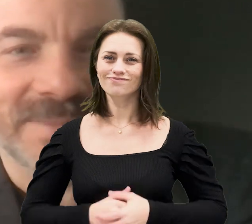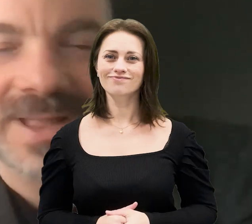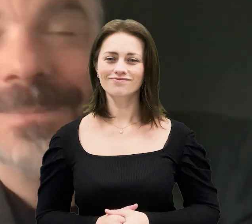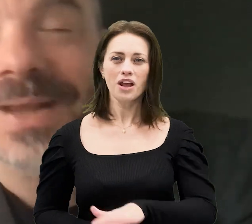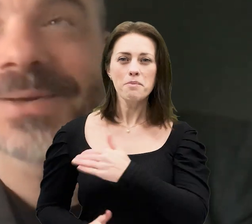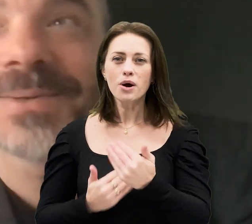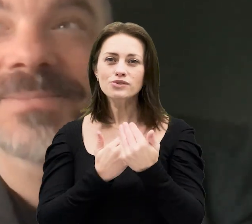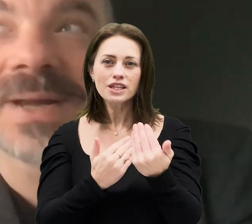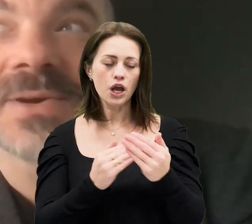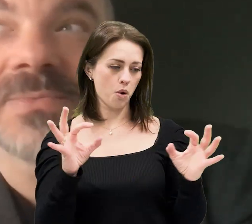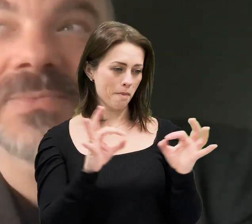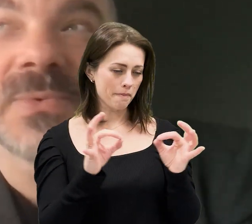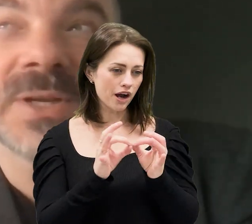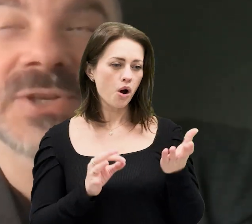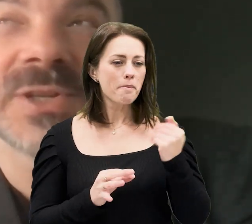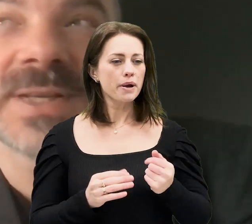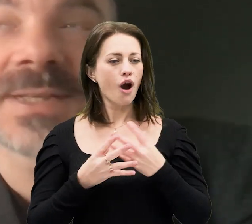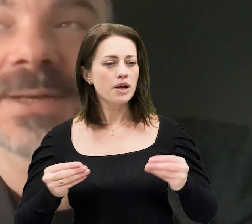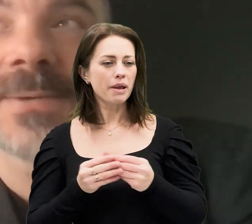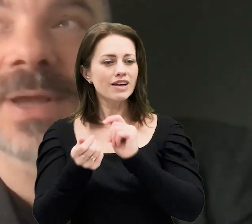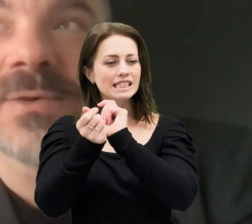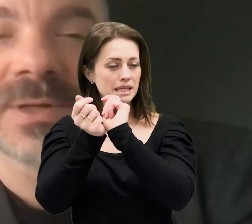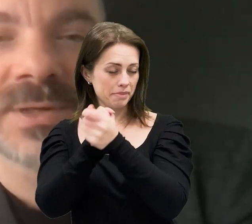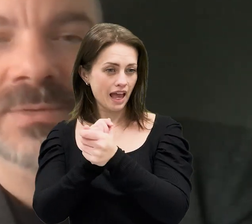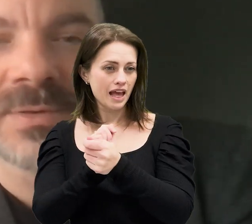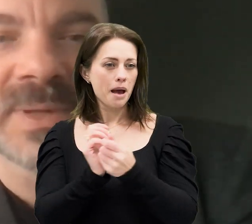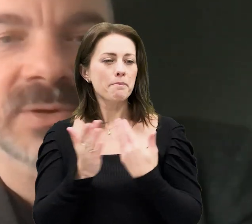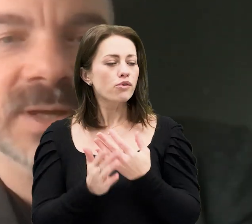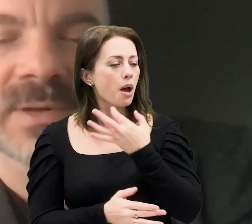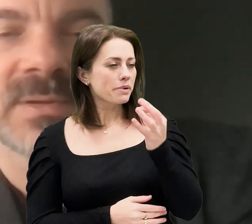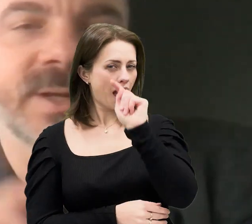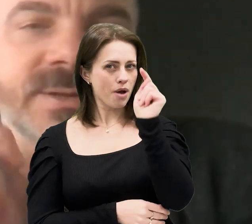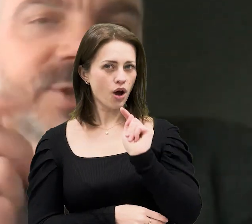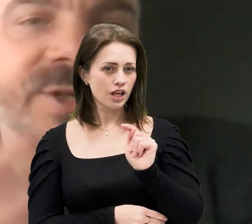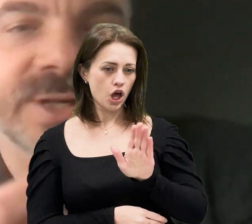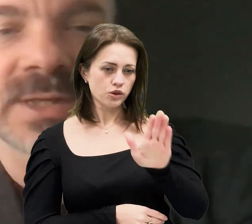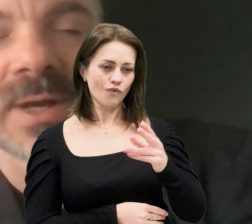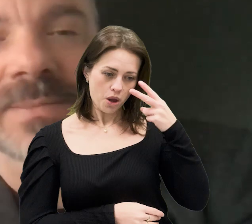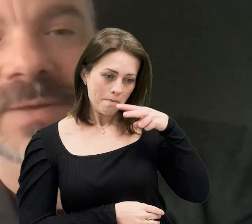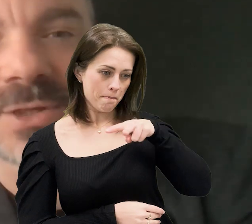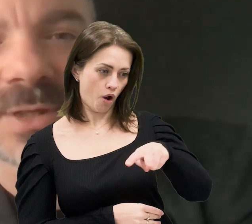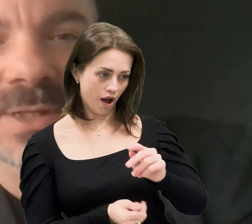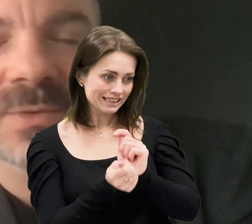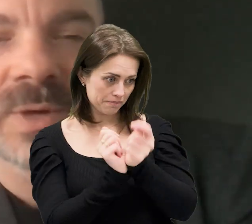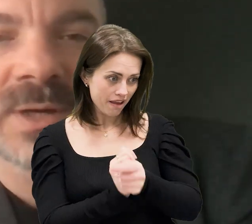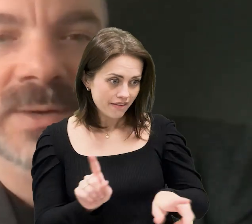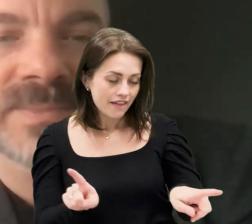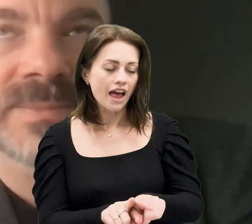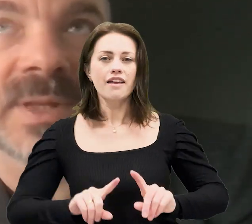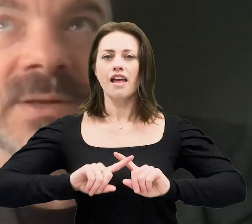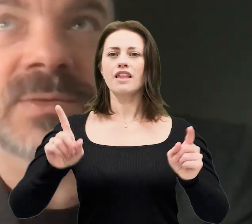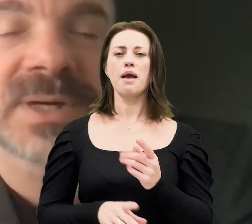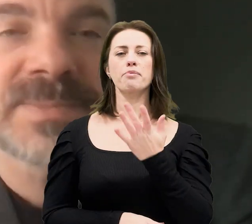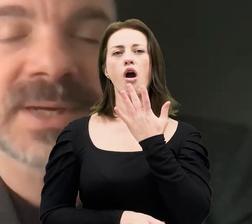very much, Barbara. My question is, okay, you've been talking about like the changes. My question is